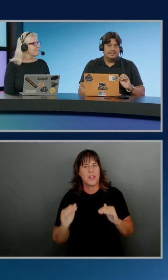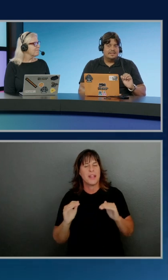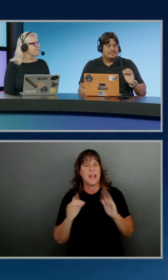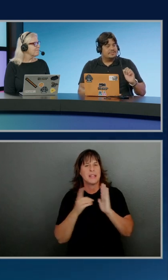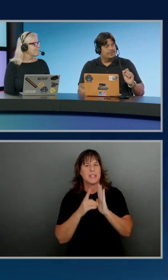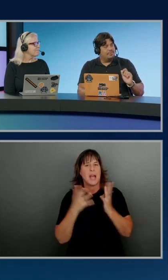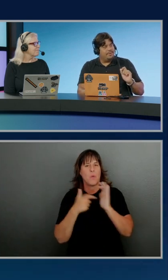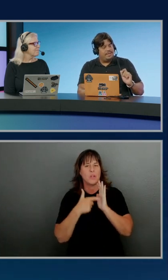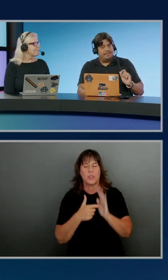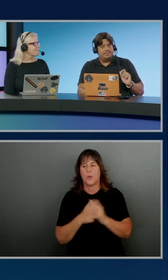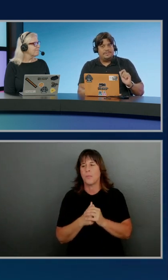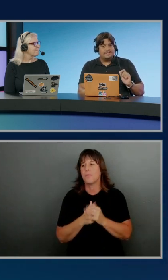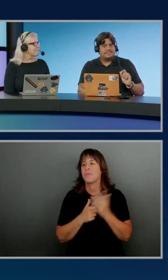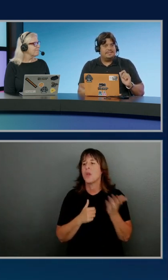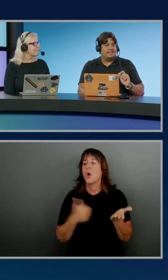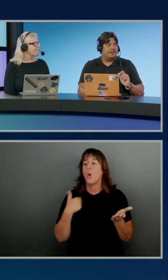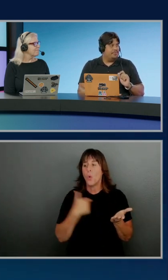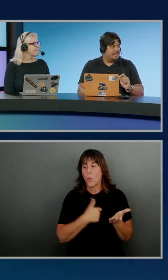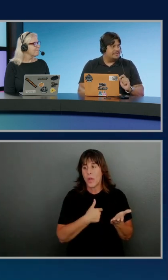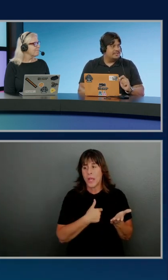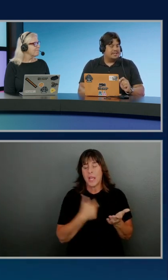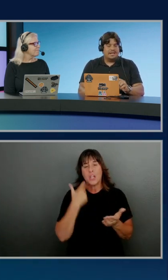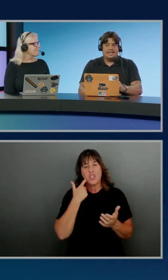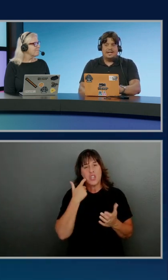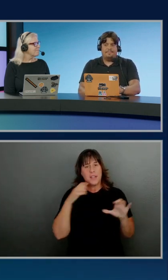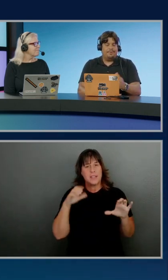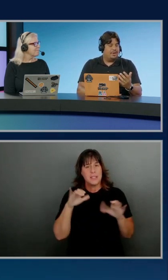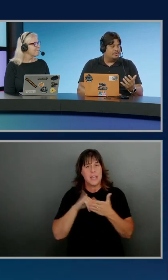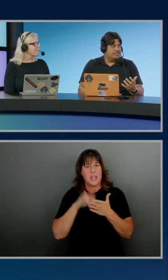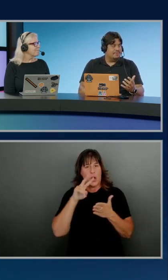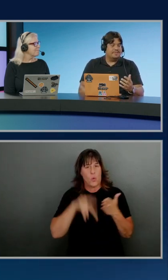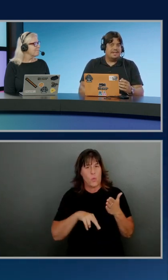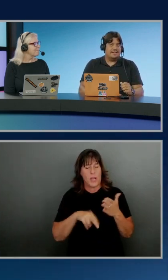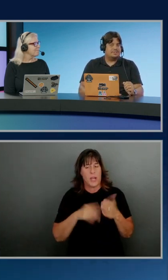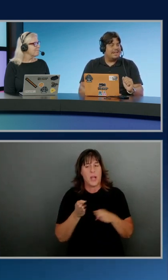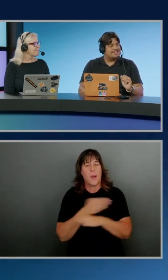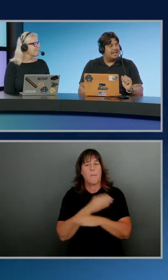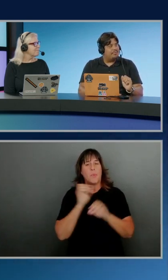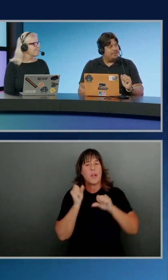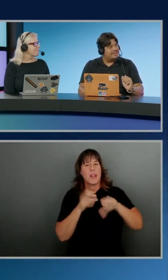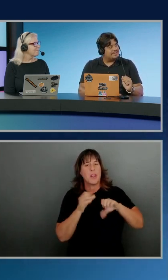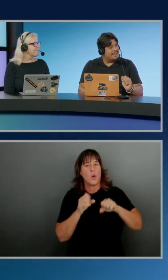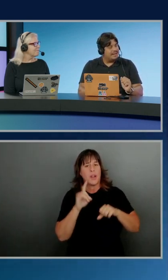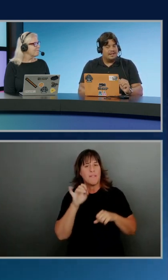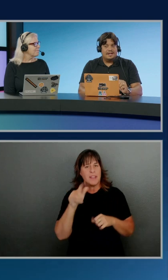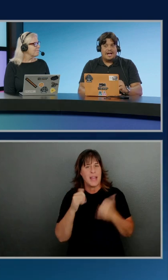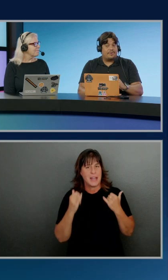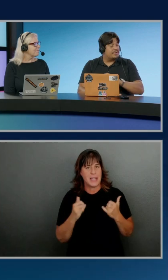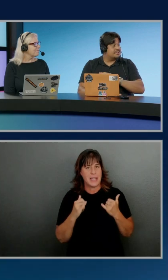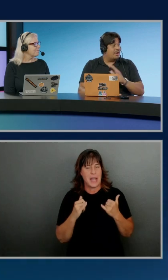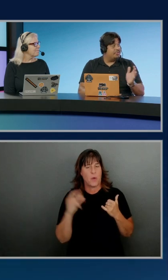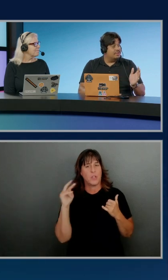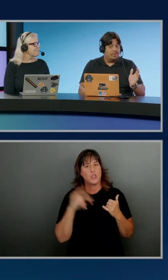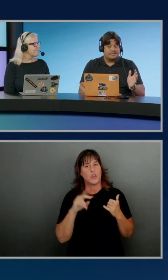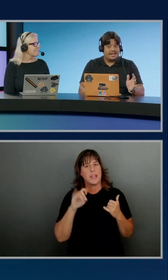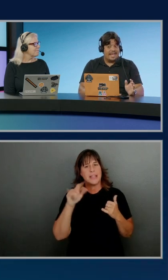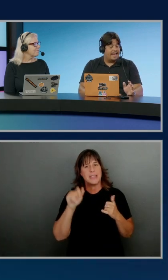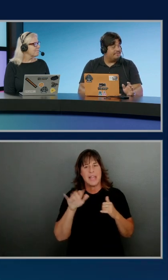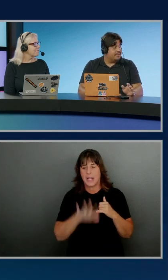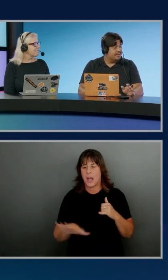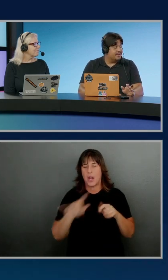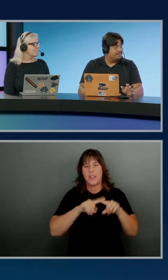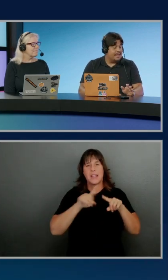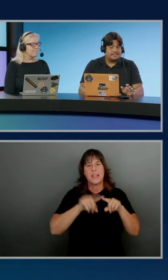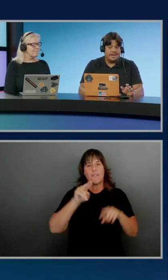do here. Okay. So we just did a read, a preloading of the data. So let's now read that data across all the nodes that I